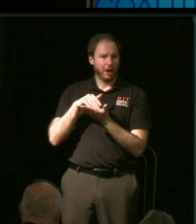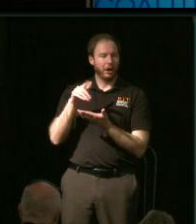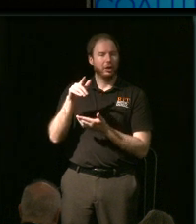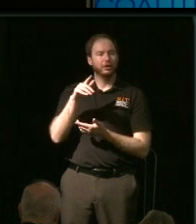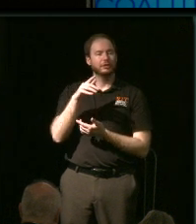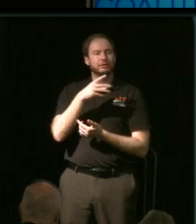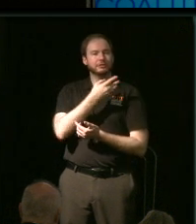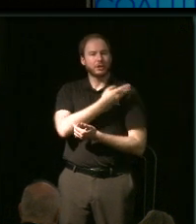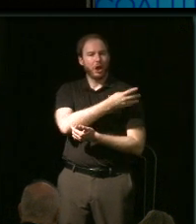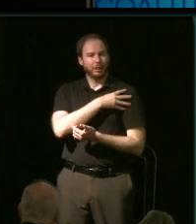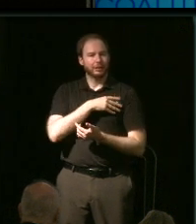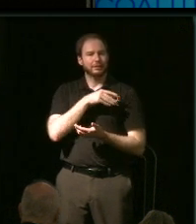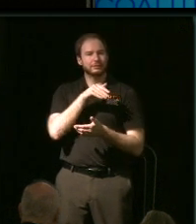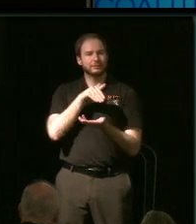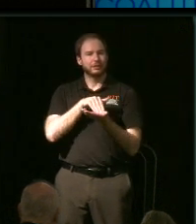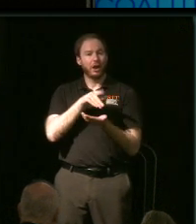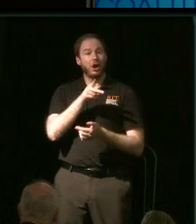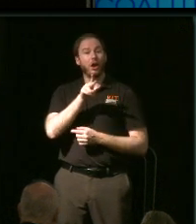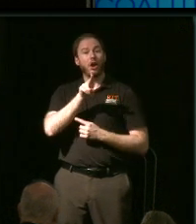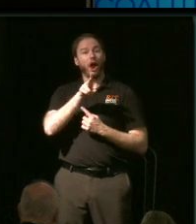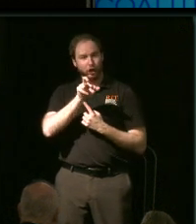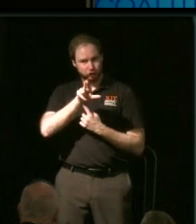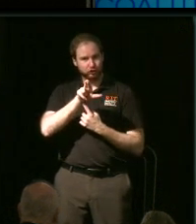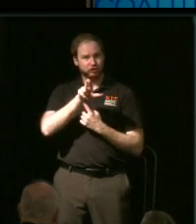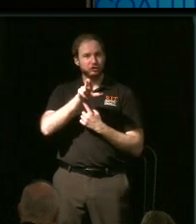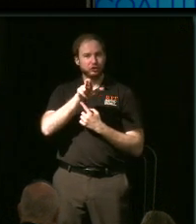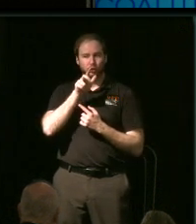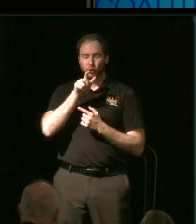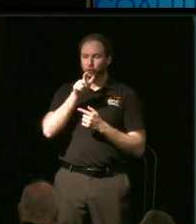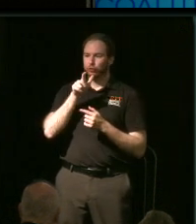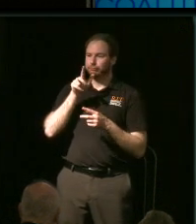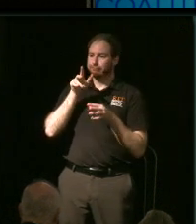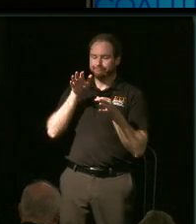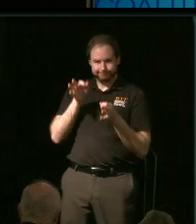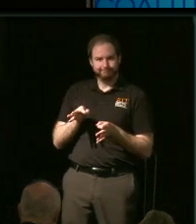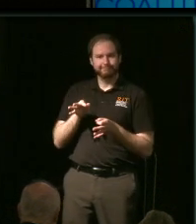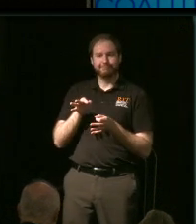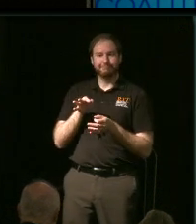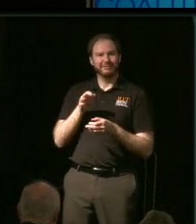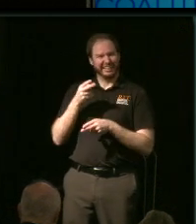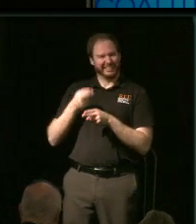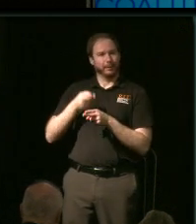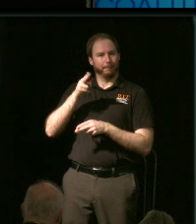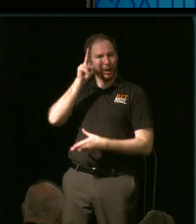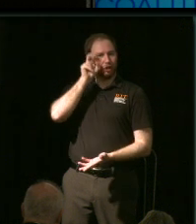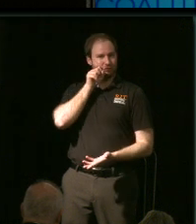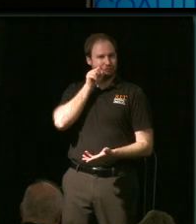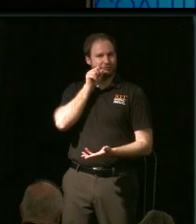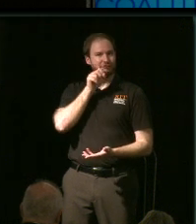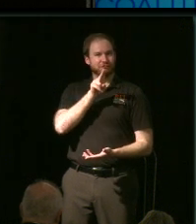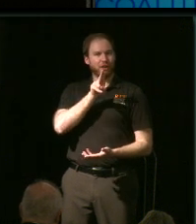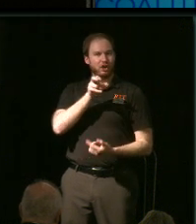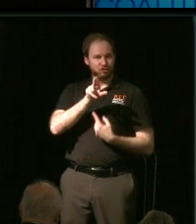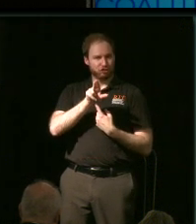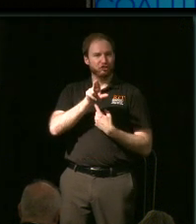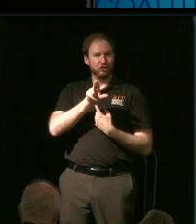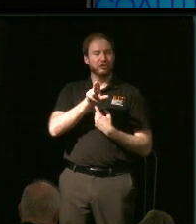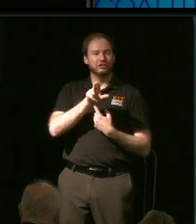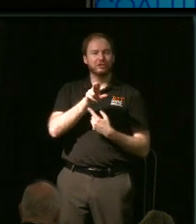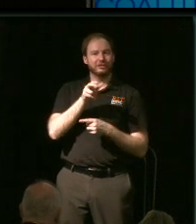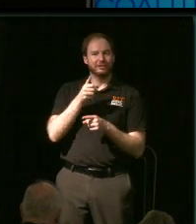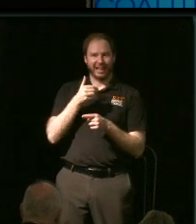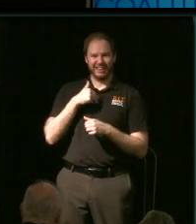Dr. Usher, actually coined the term, and it was named after him, and he had described 63 patients who had a